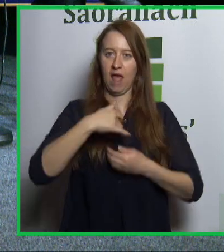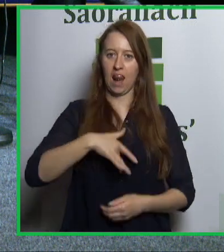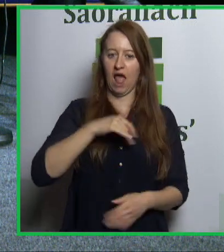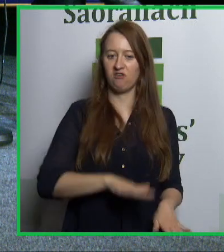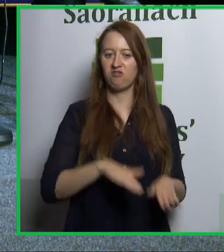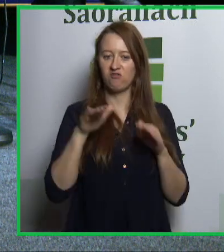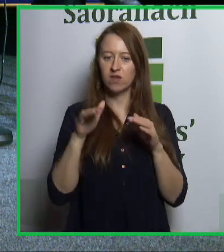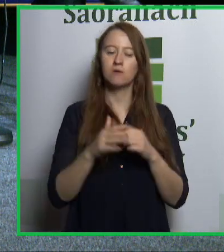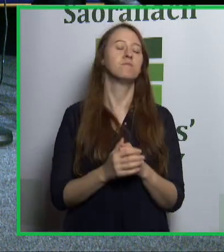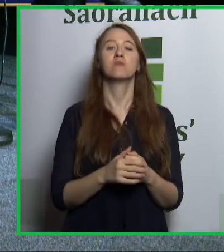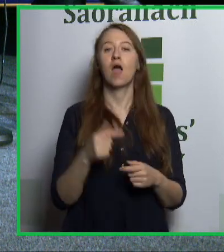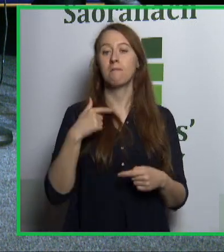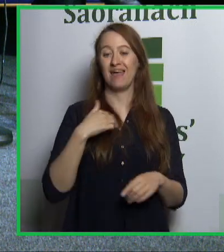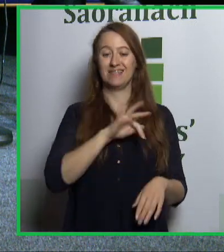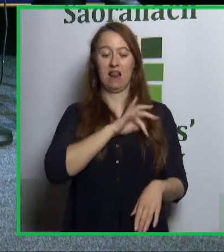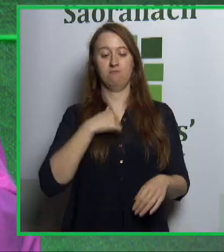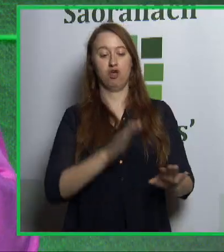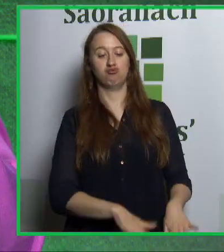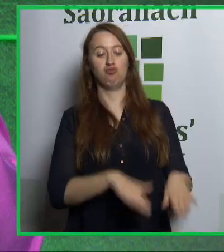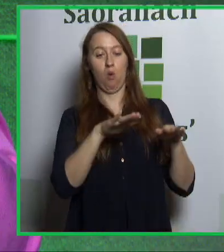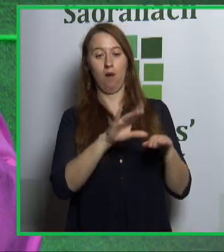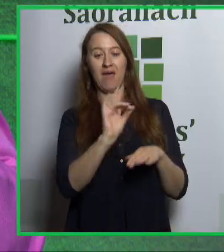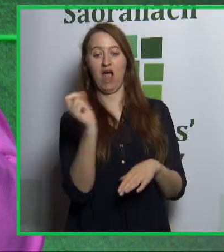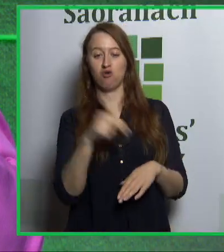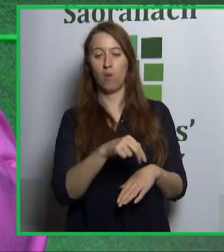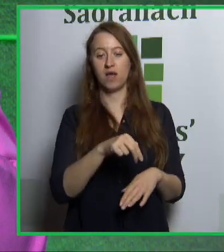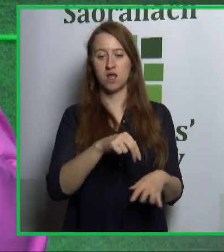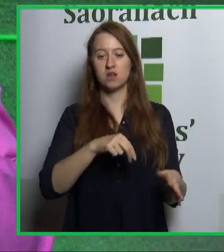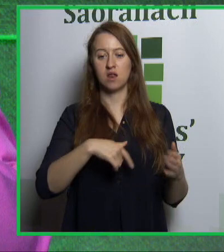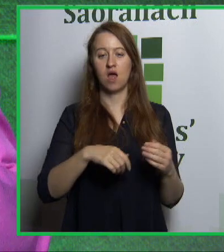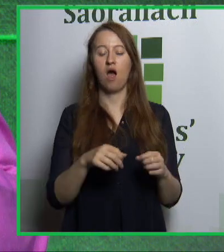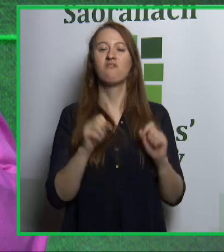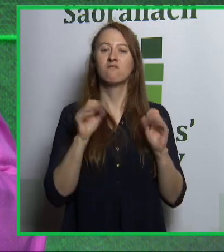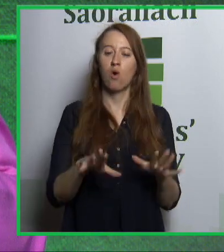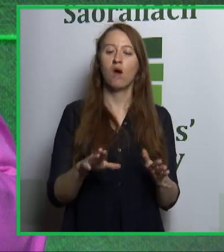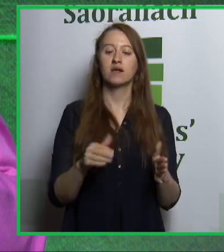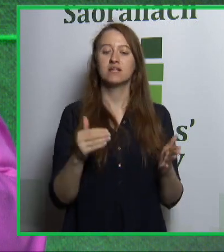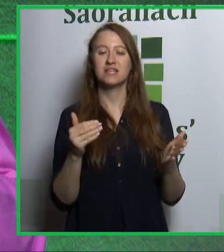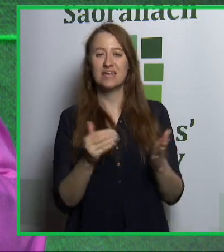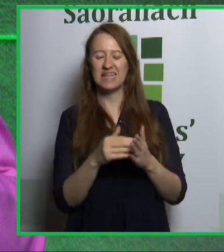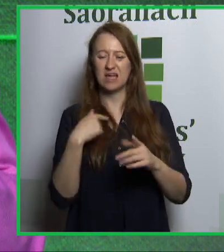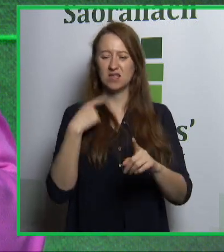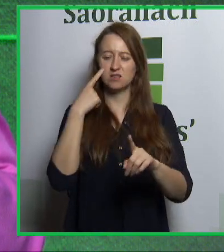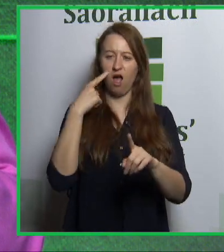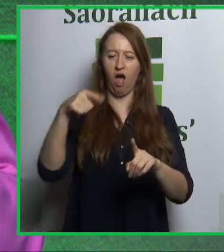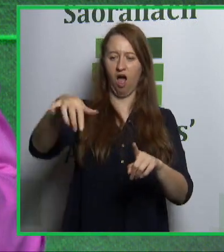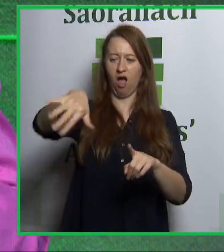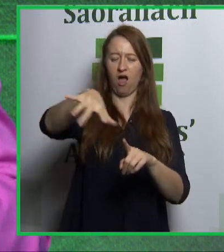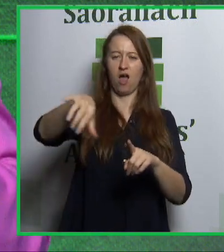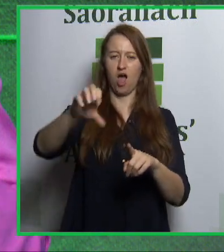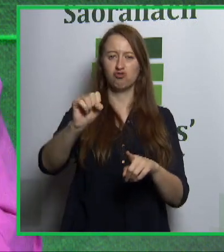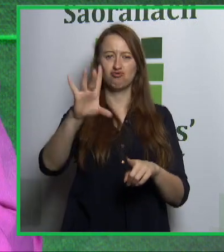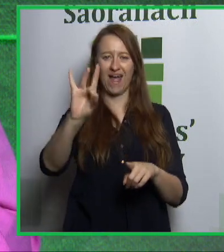was around heroin, but I had never come into, like, obviously I had come into contact with crack cocaine, but I think, you know, I